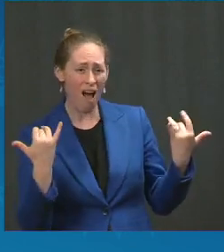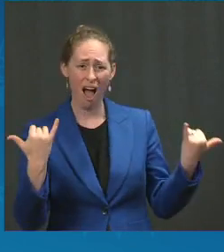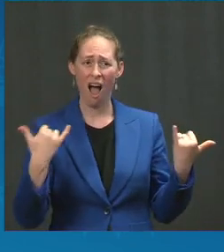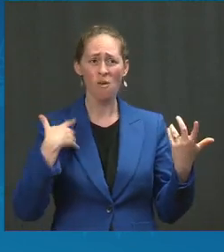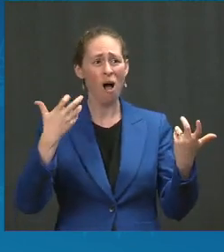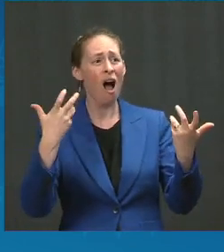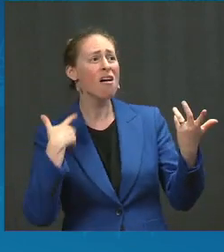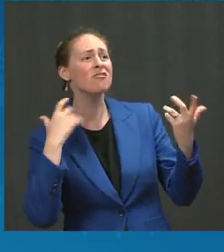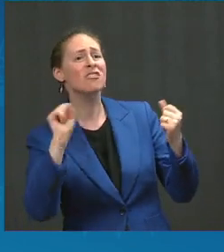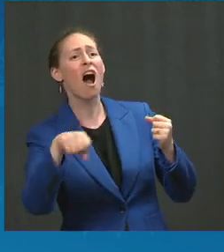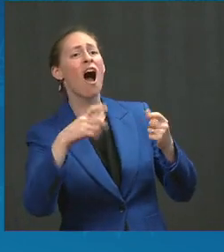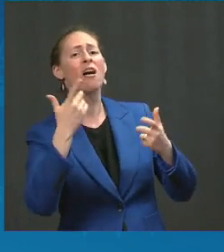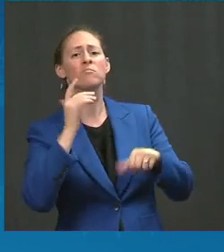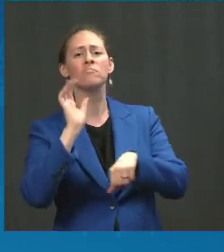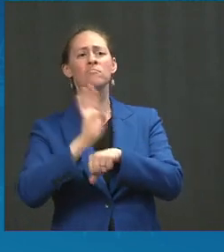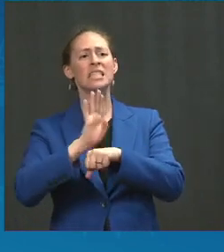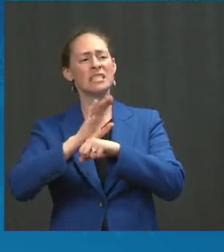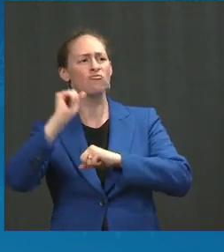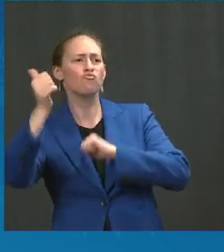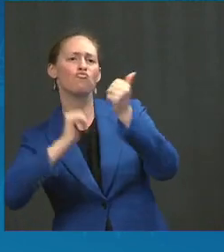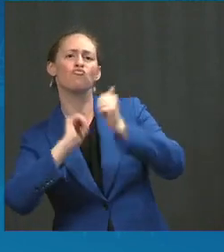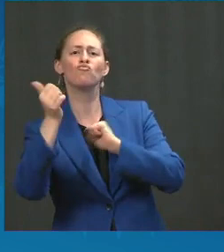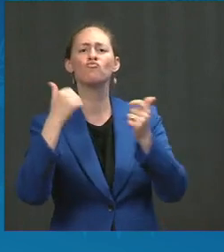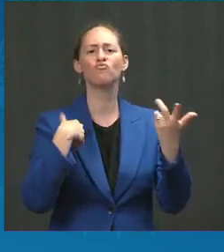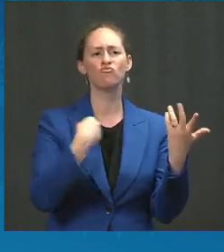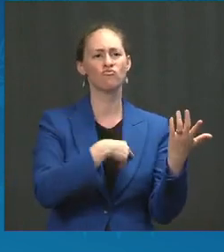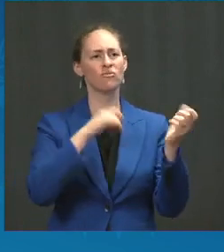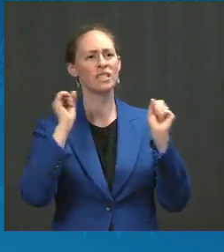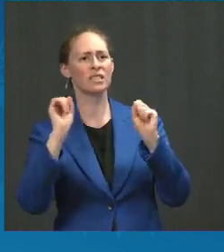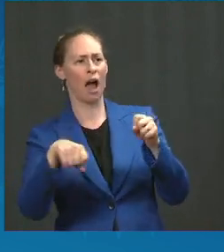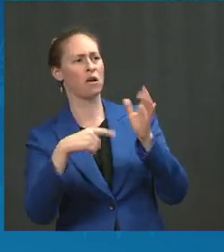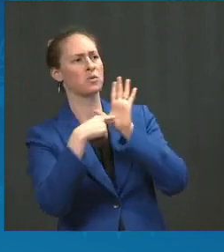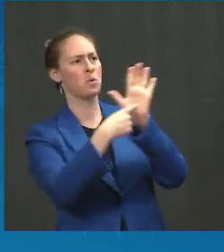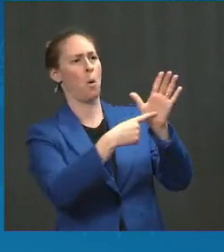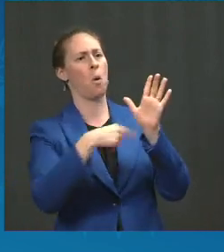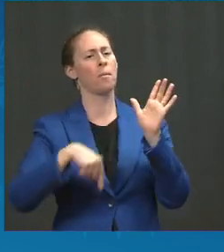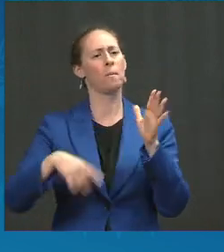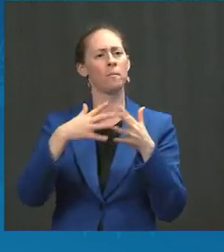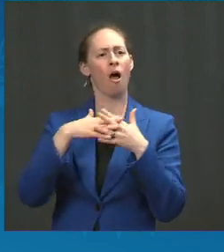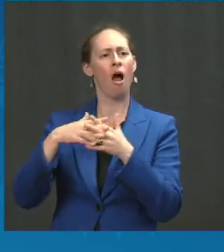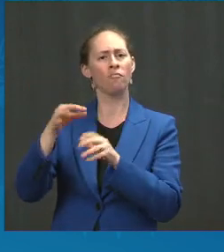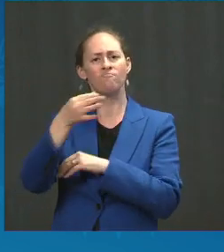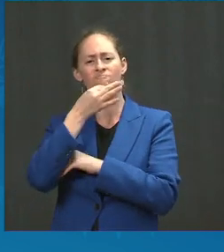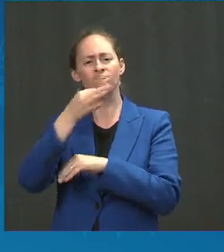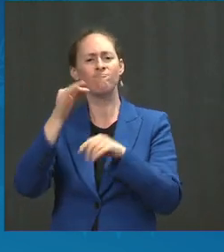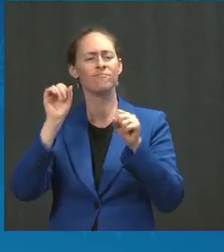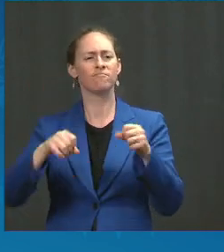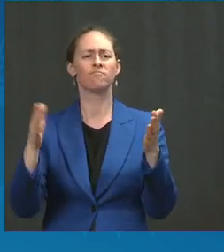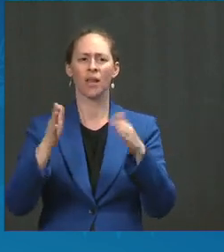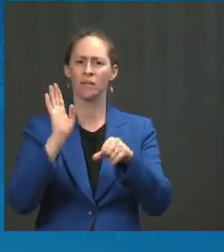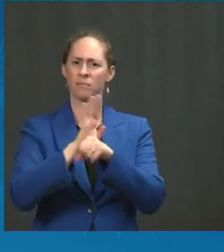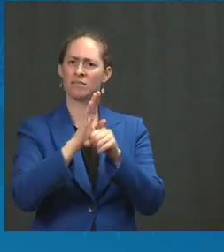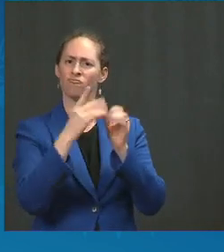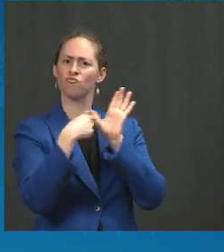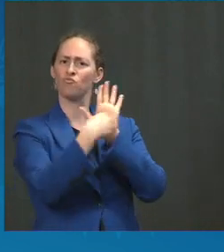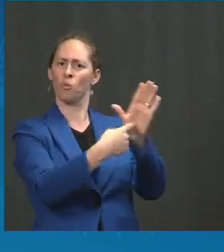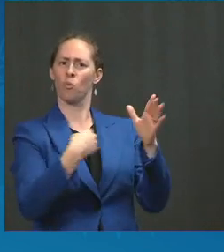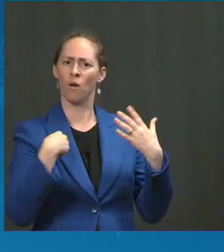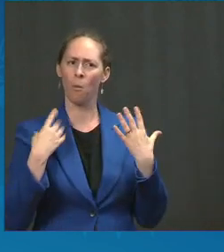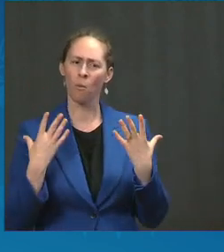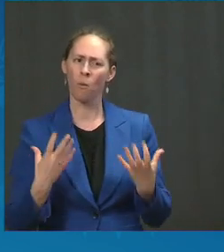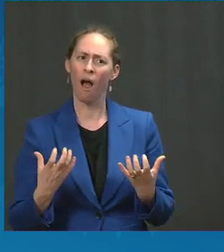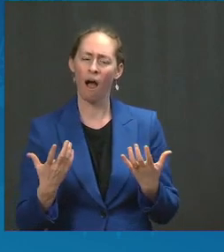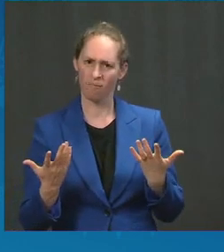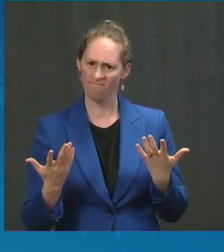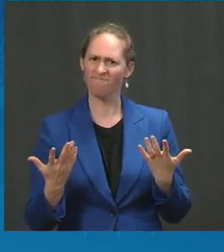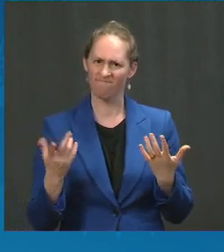my business is a reflection of America's commitment to business and small business. And she basically